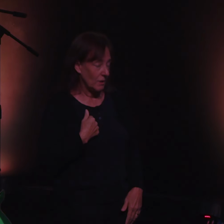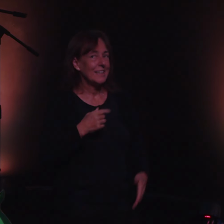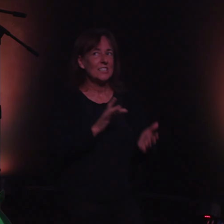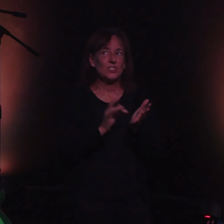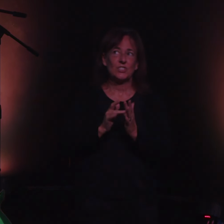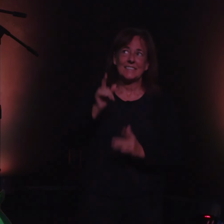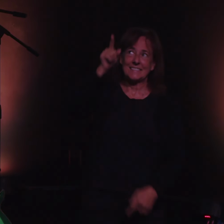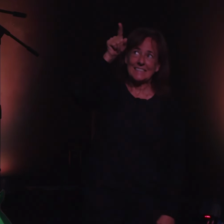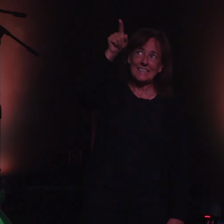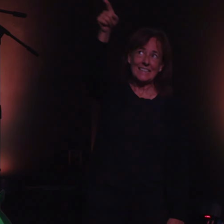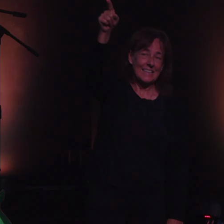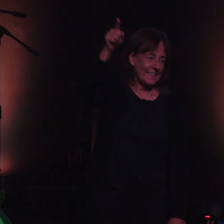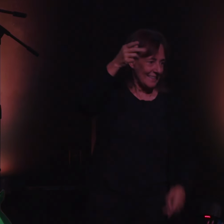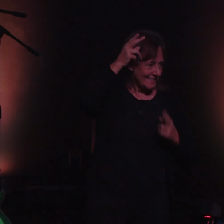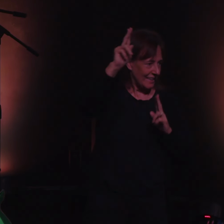Jesus is the hero.